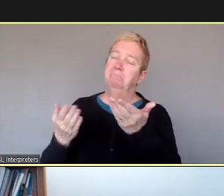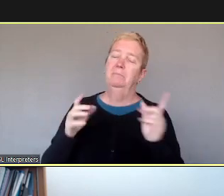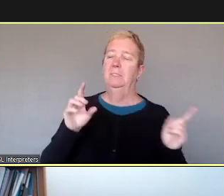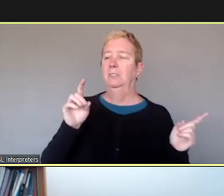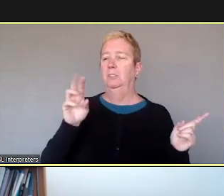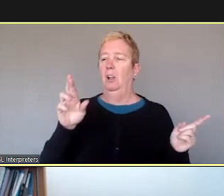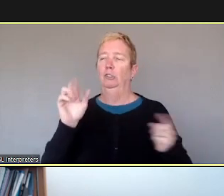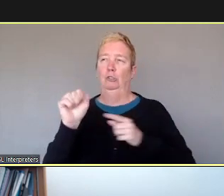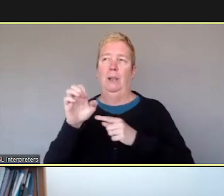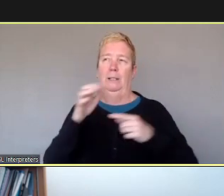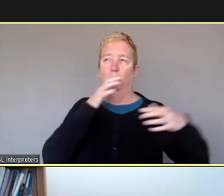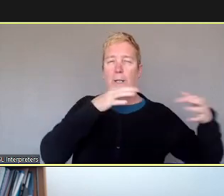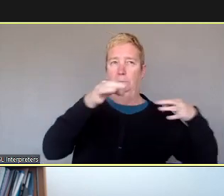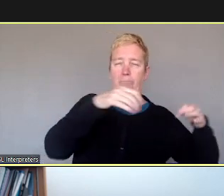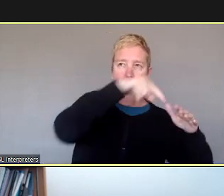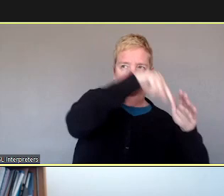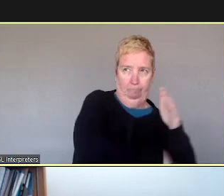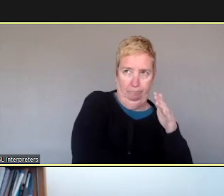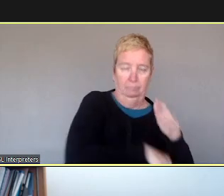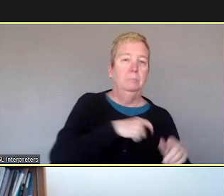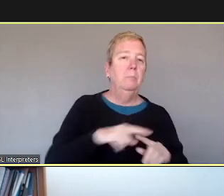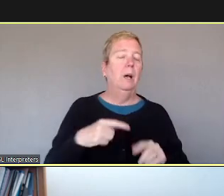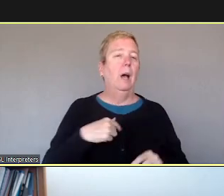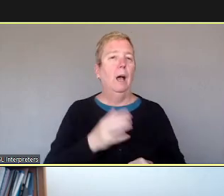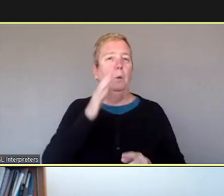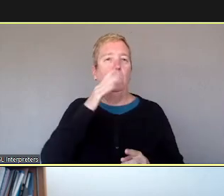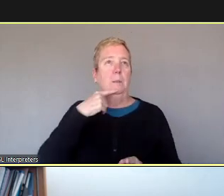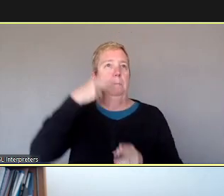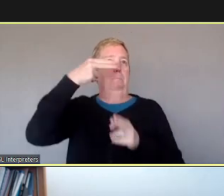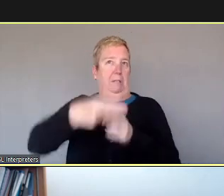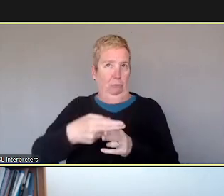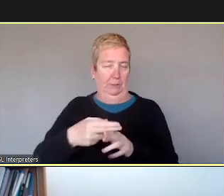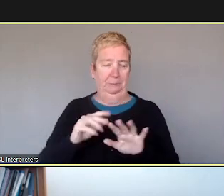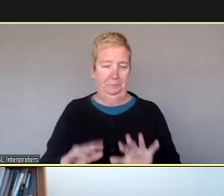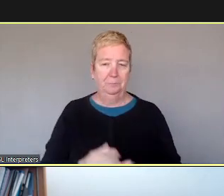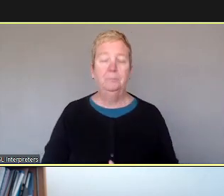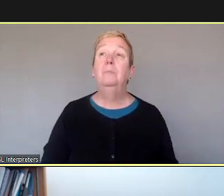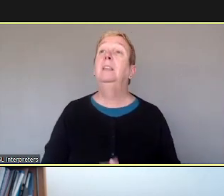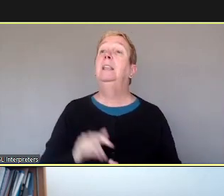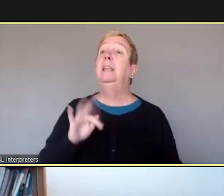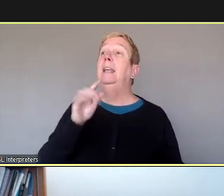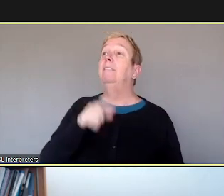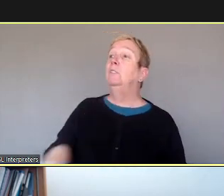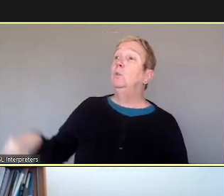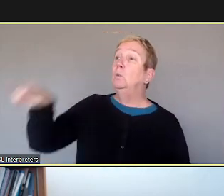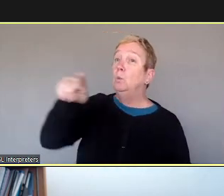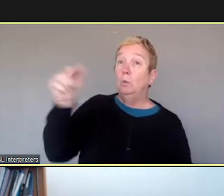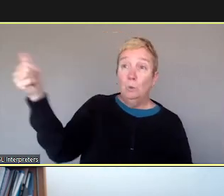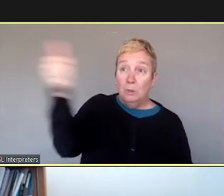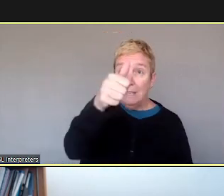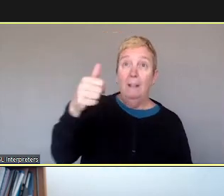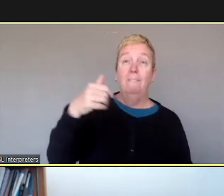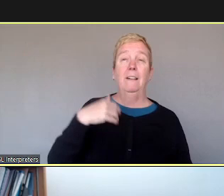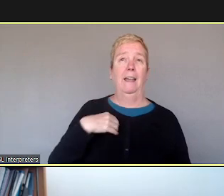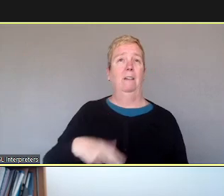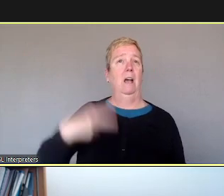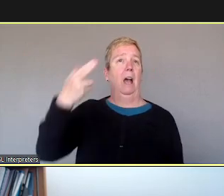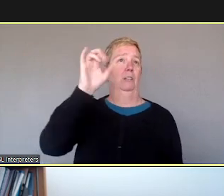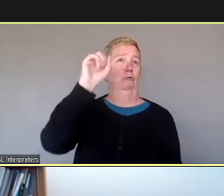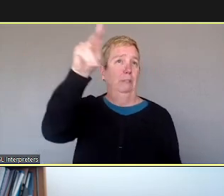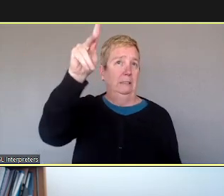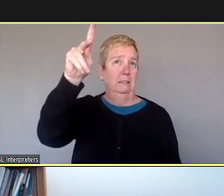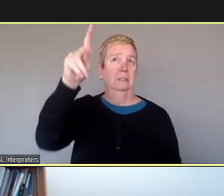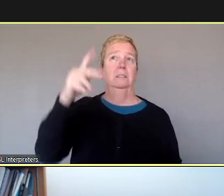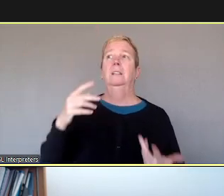I just want to take the opportunity to mention that people, especially those at high risk for severe illness from